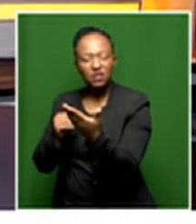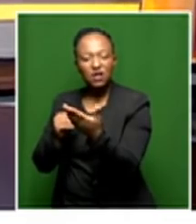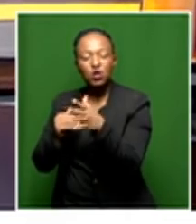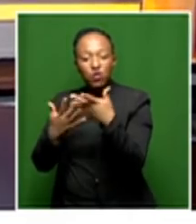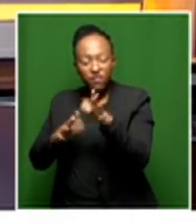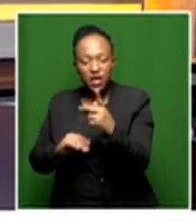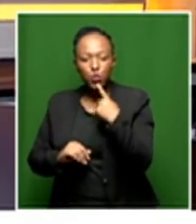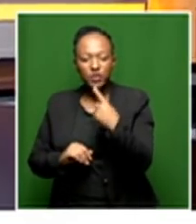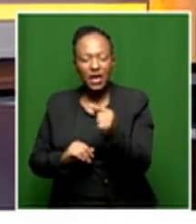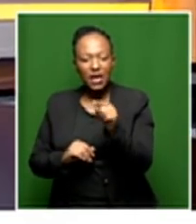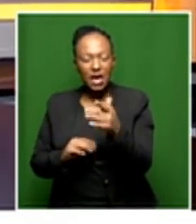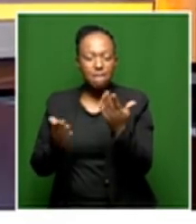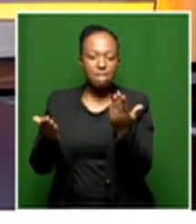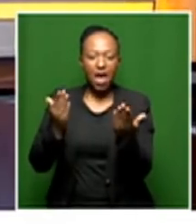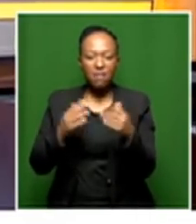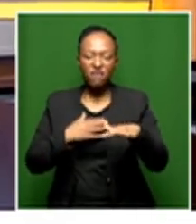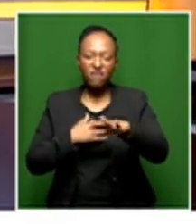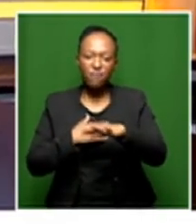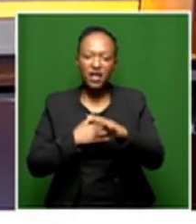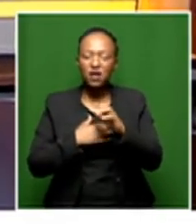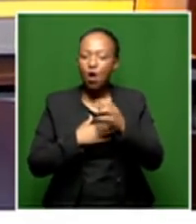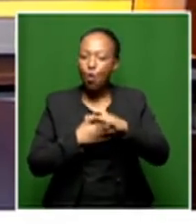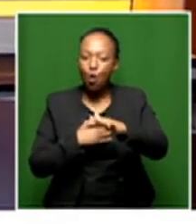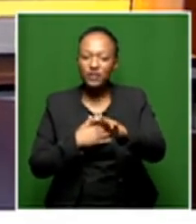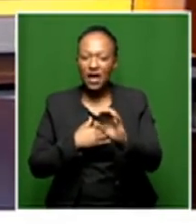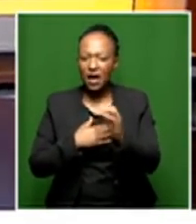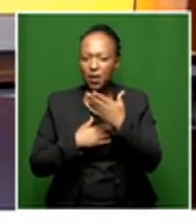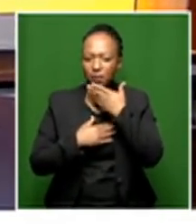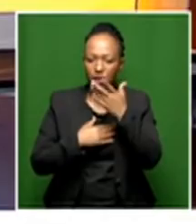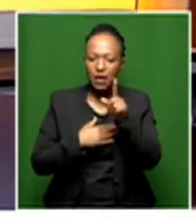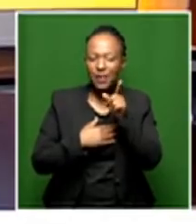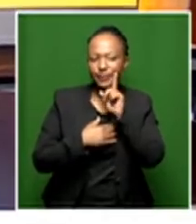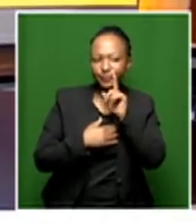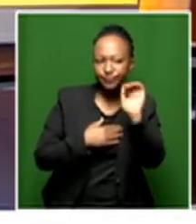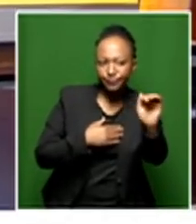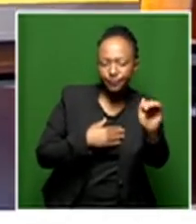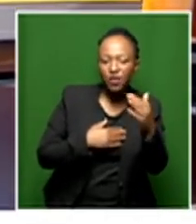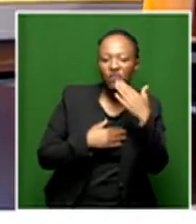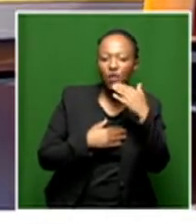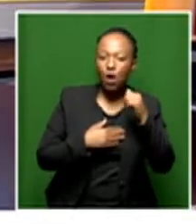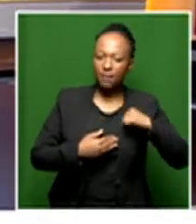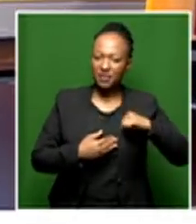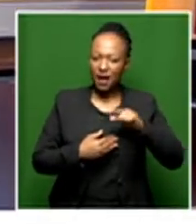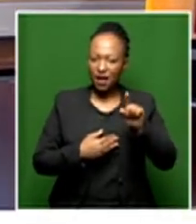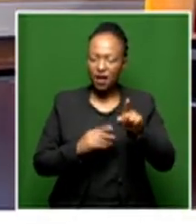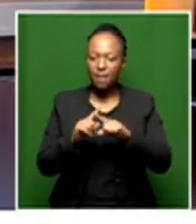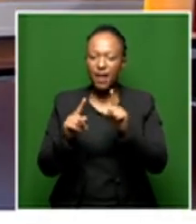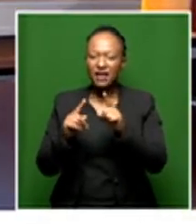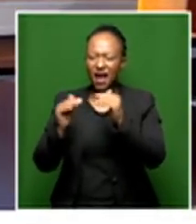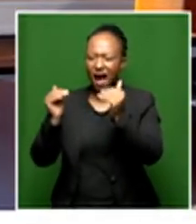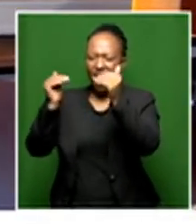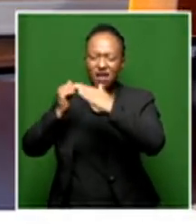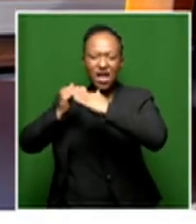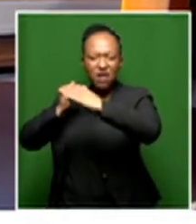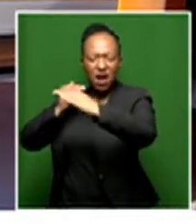you say maybe if places don't have water by now, they need to check now with the local authorities. But which are the high-lying